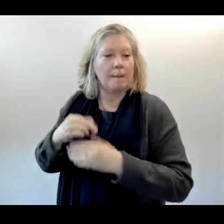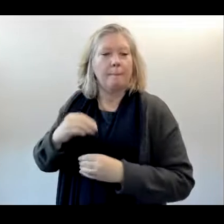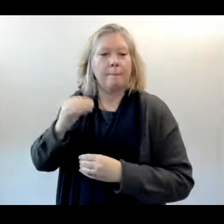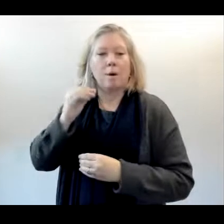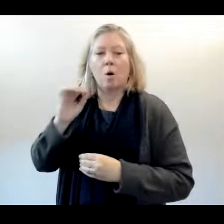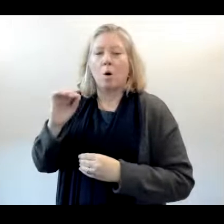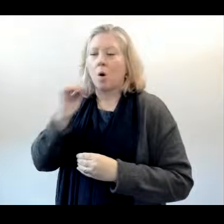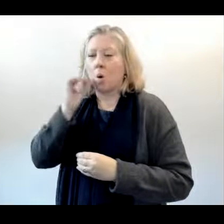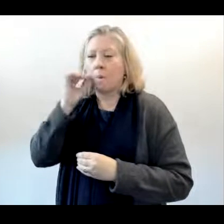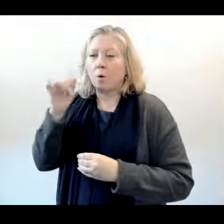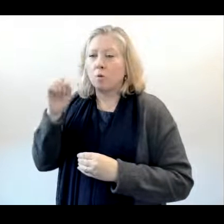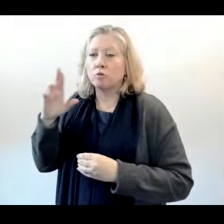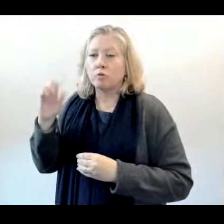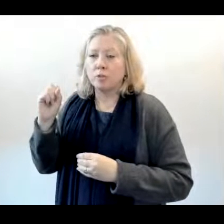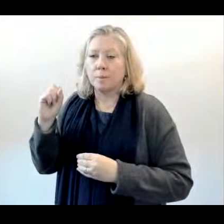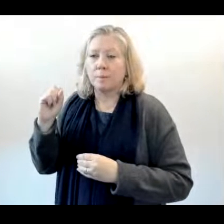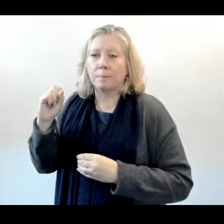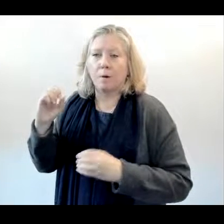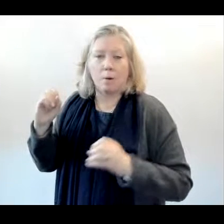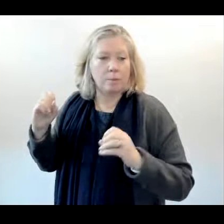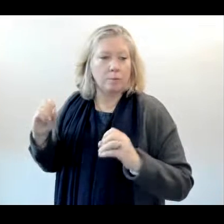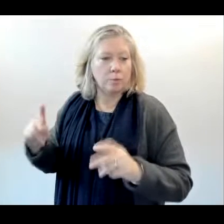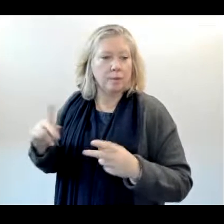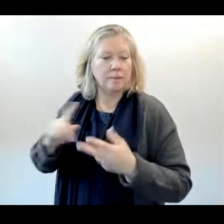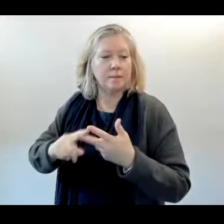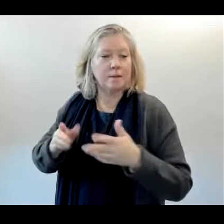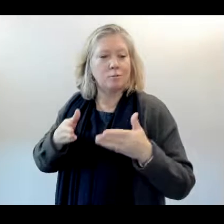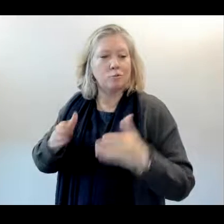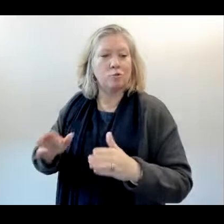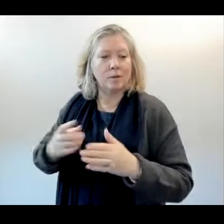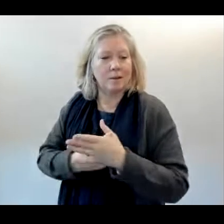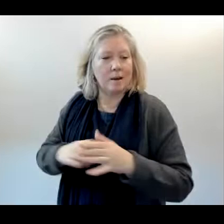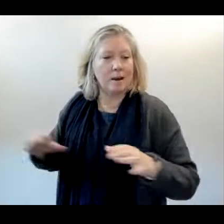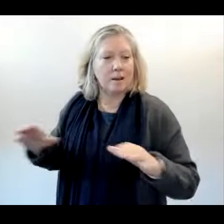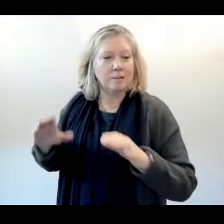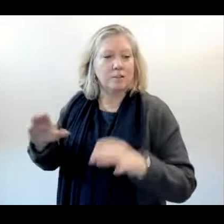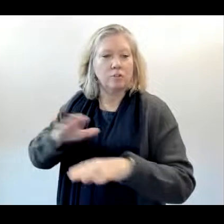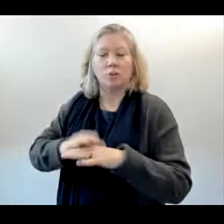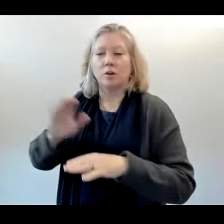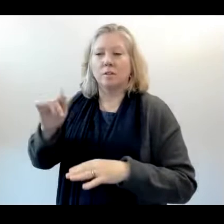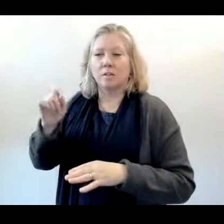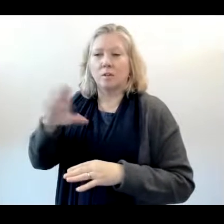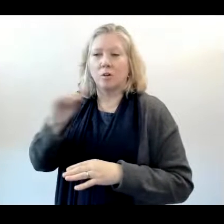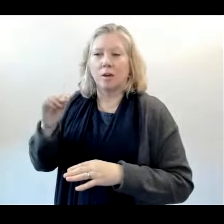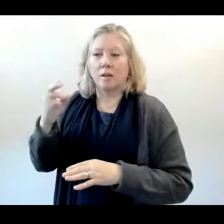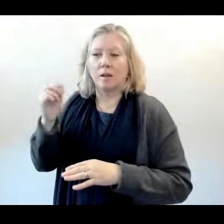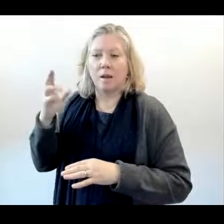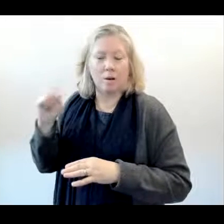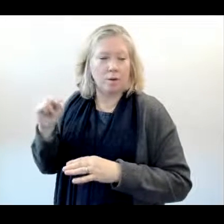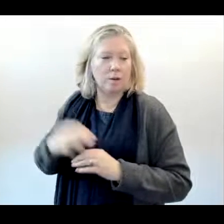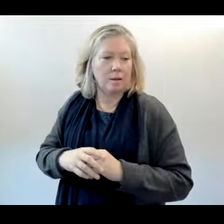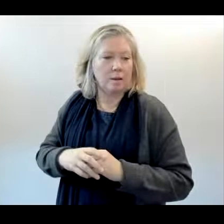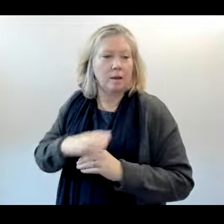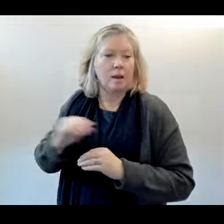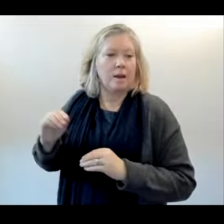CCI, a linear park to be constructed north of the rebuilt Bedford Dwellings, will be implemented by the city's Department of Public Works in